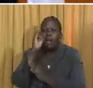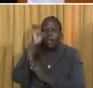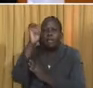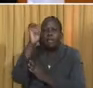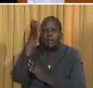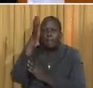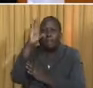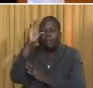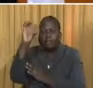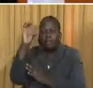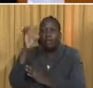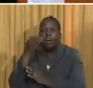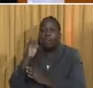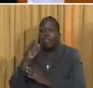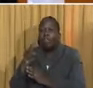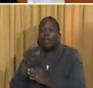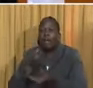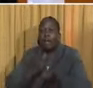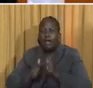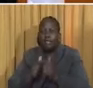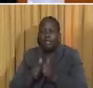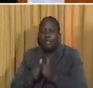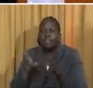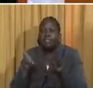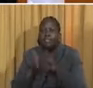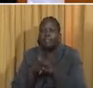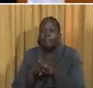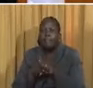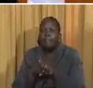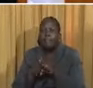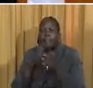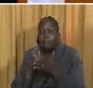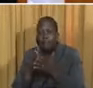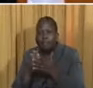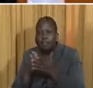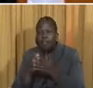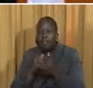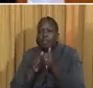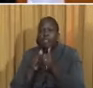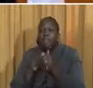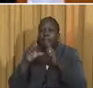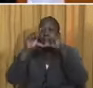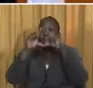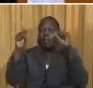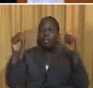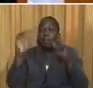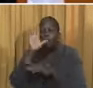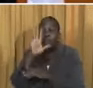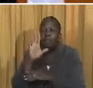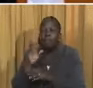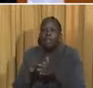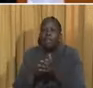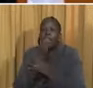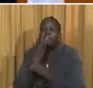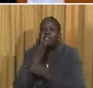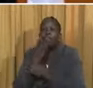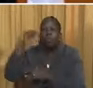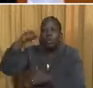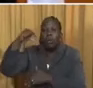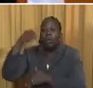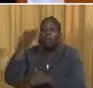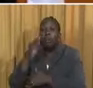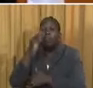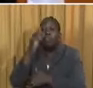the Act refers to the second schedule, which at paragraph 5 provides for a quorum of 5